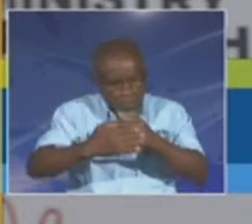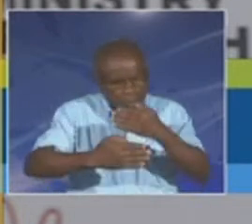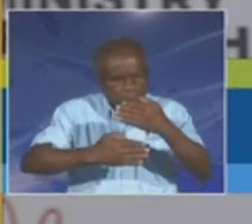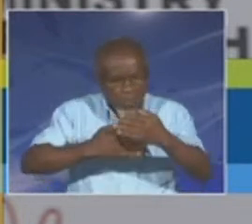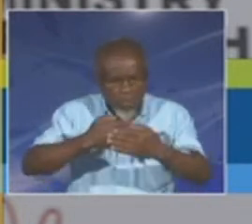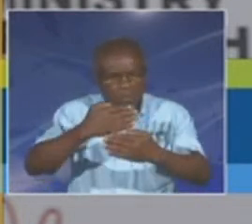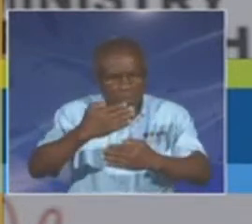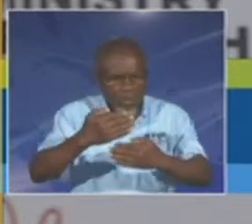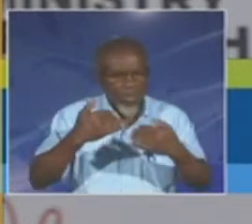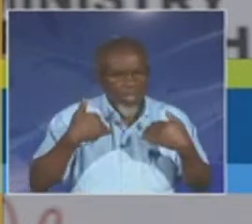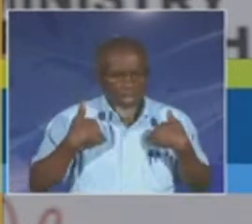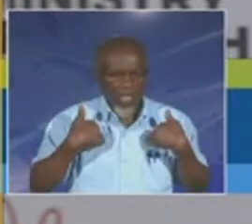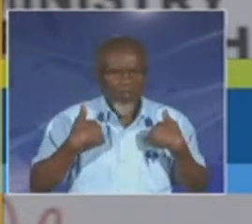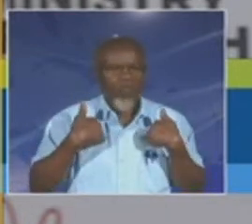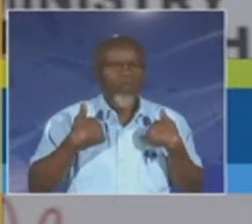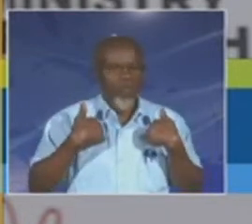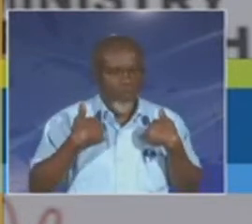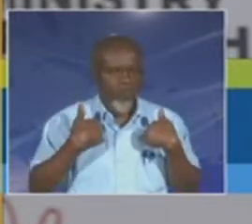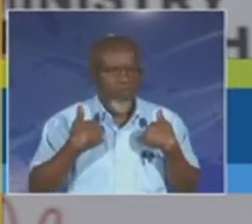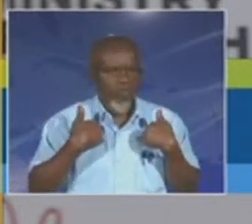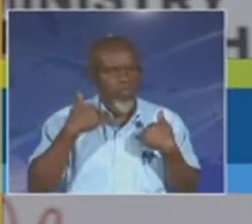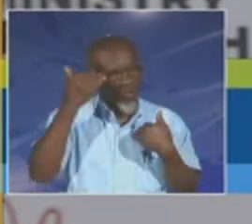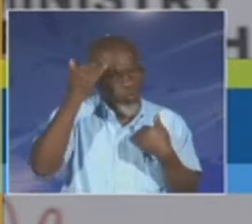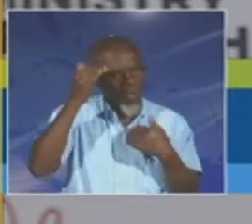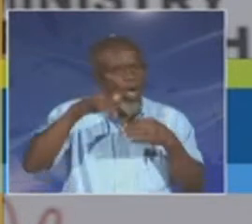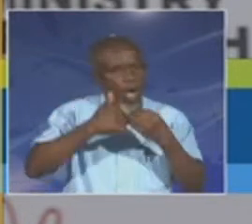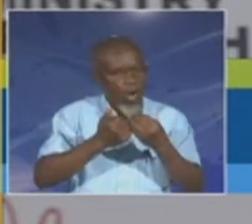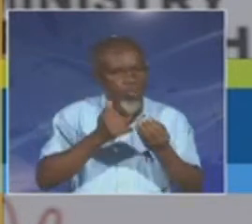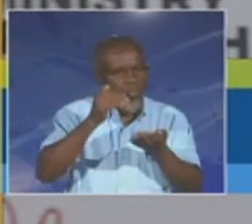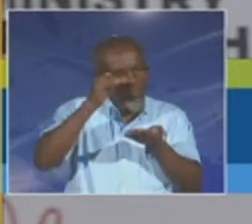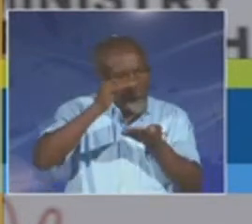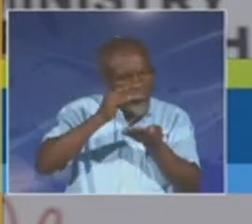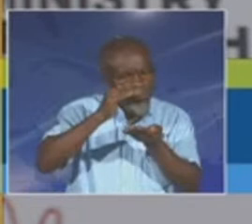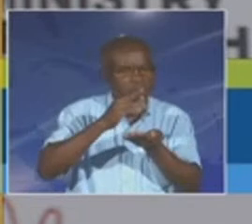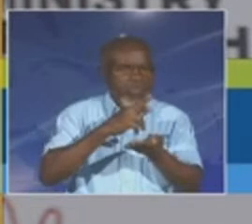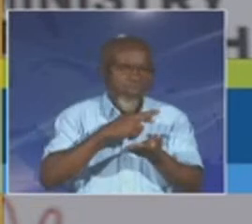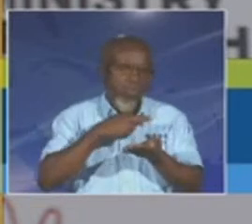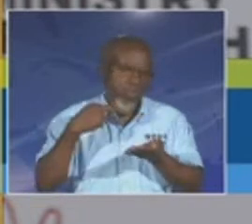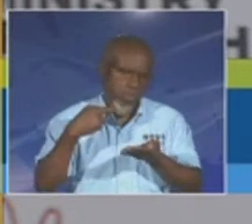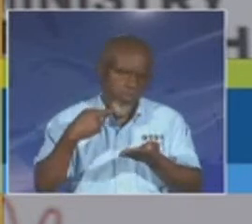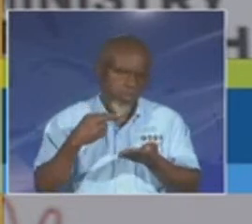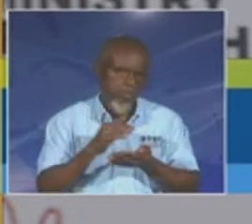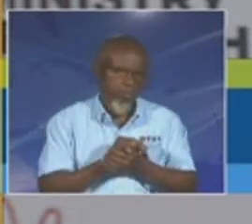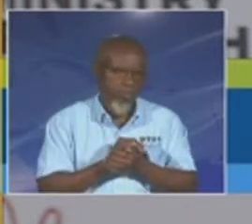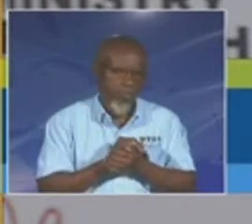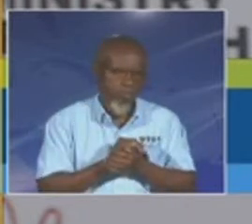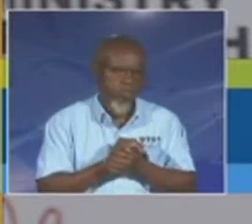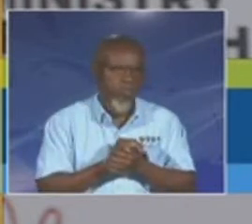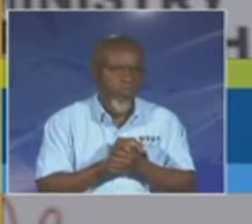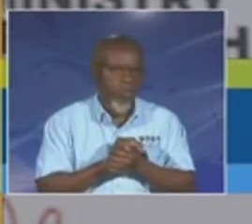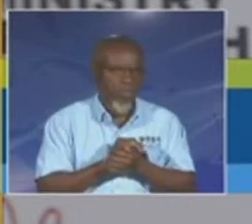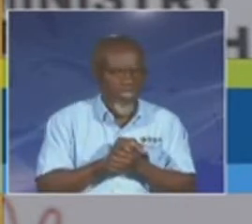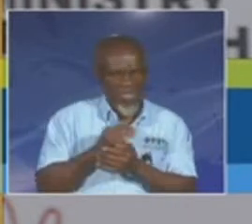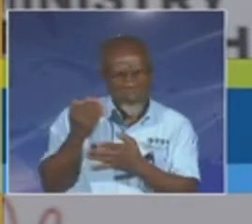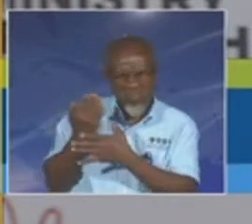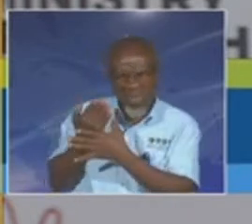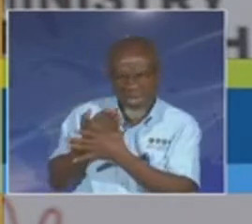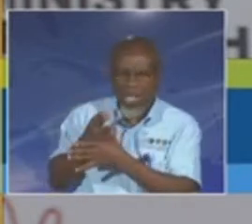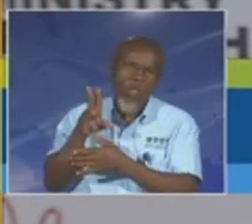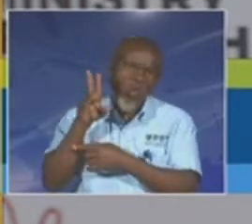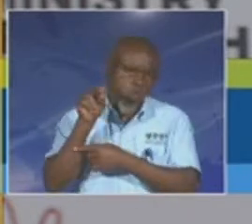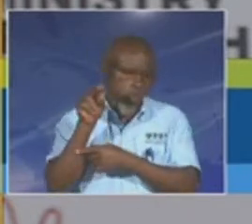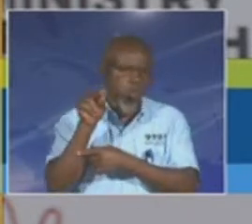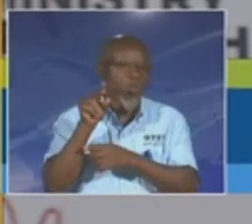utilizing preventive measures such as the vaccines. So endemic doesn't mean, okay, now we ignore it. Endemic means we know what to do with it, and we know